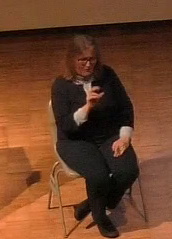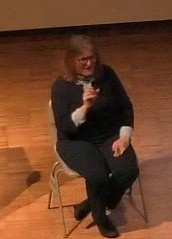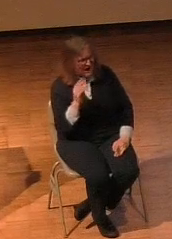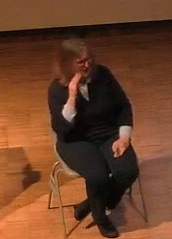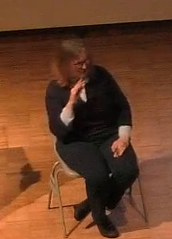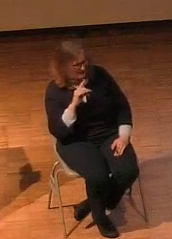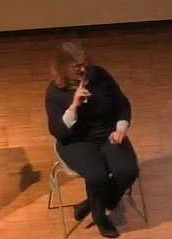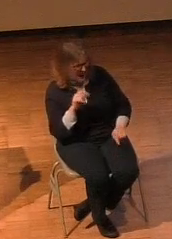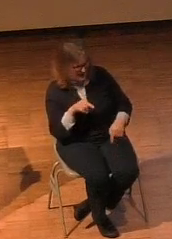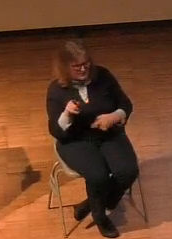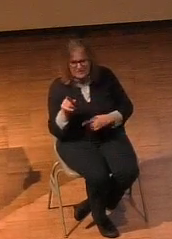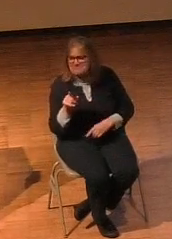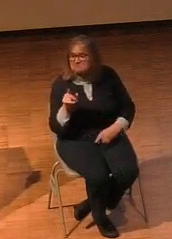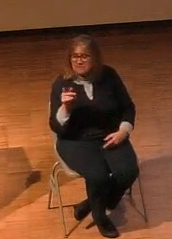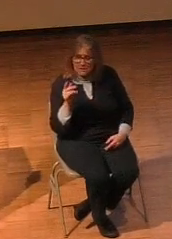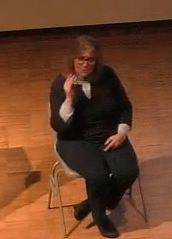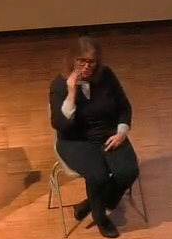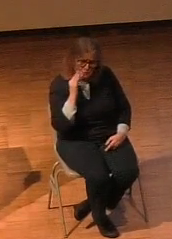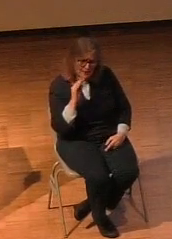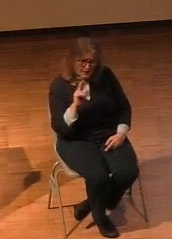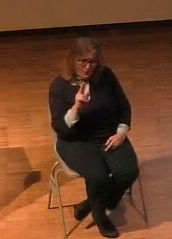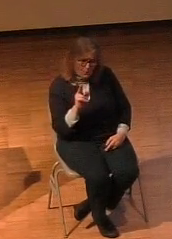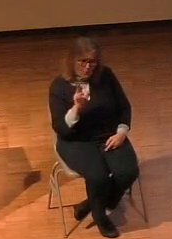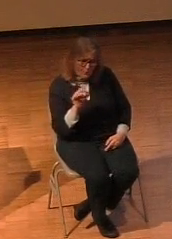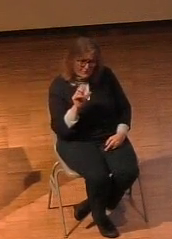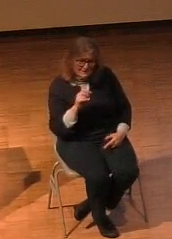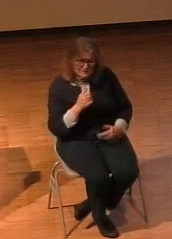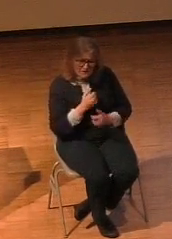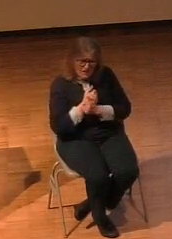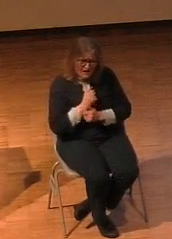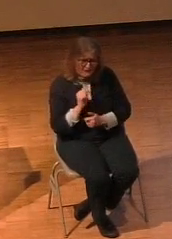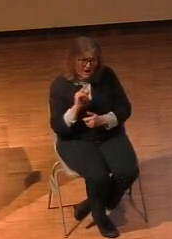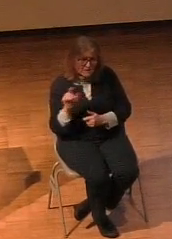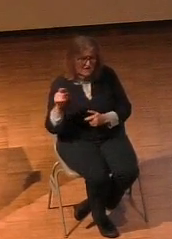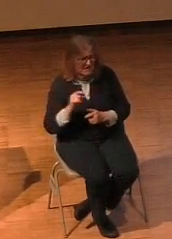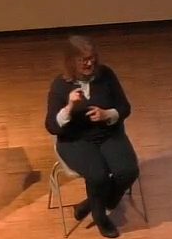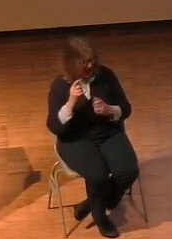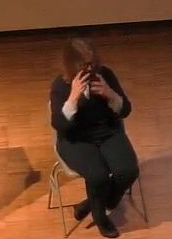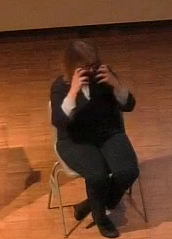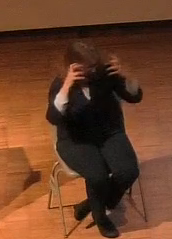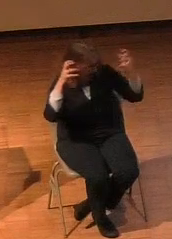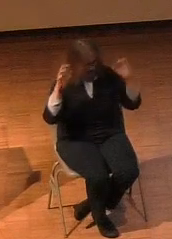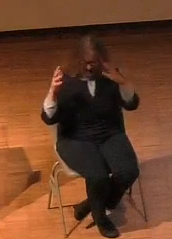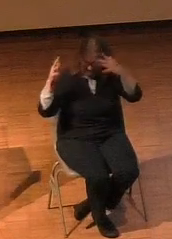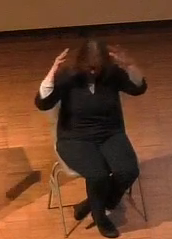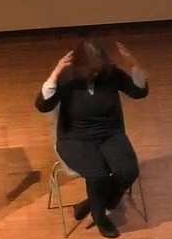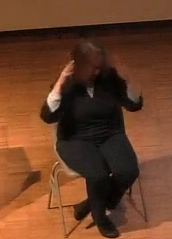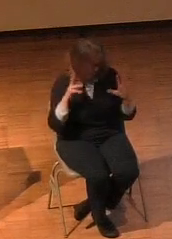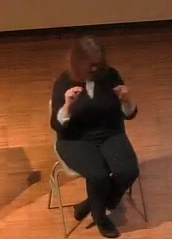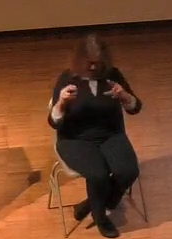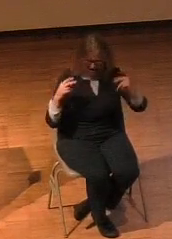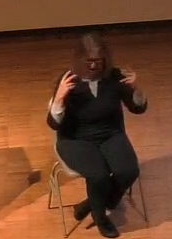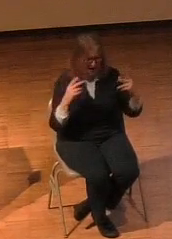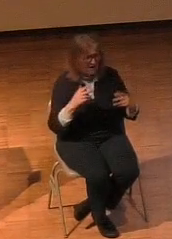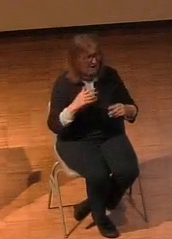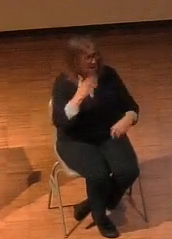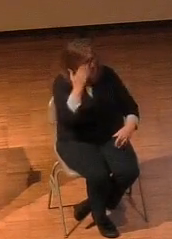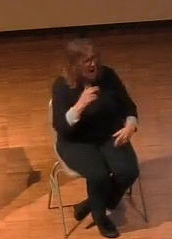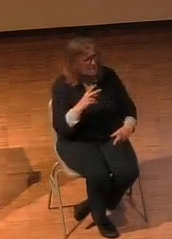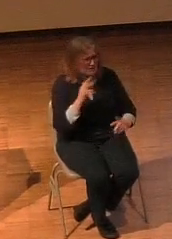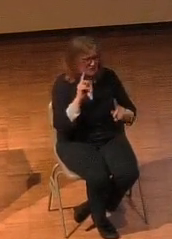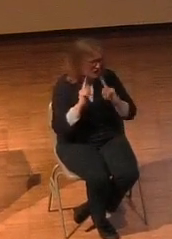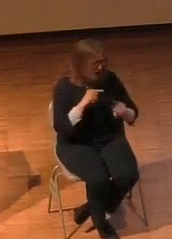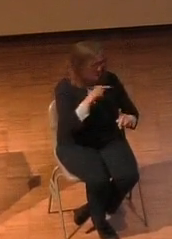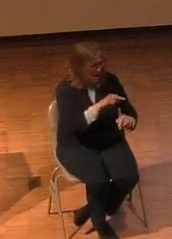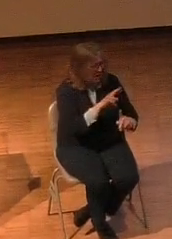do you think that Rufus loved Alice? Oh, they lose their mind. Oh, my God! Why are we even talking about Rufus? We're supposed to